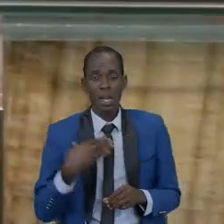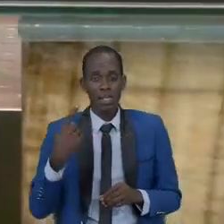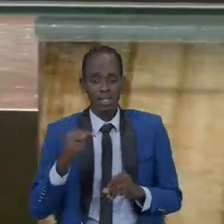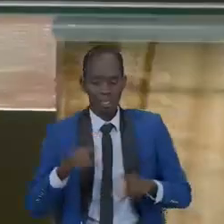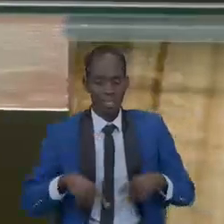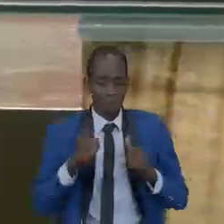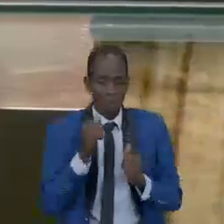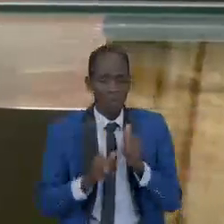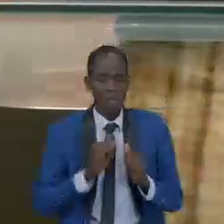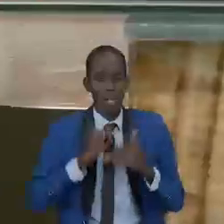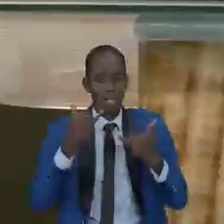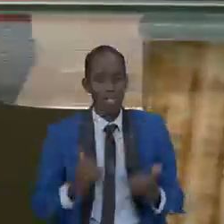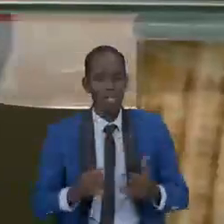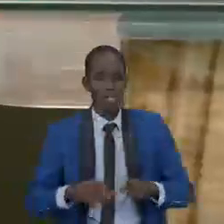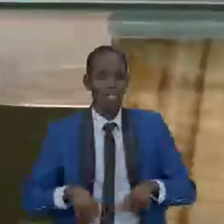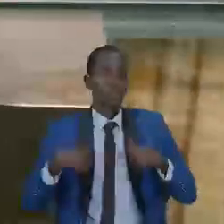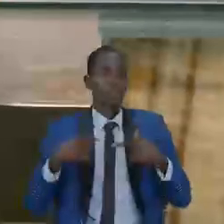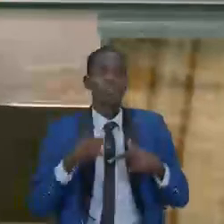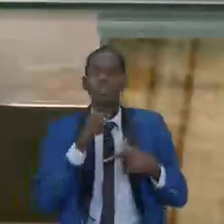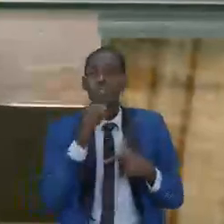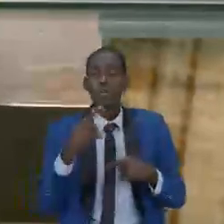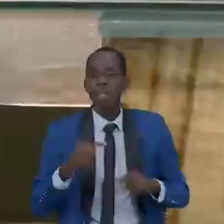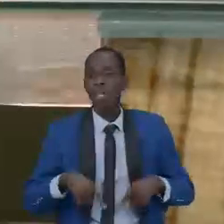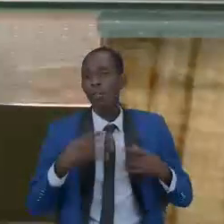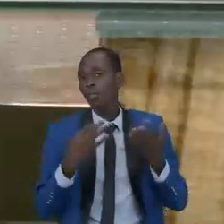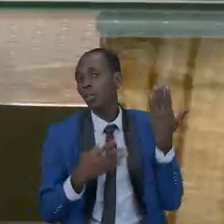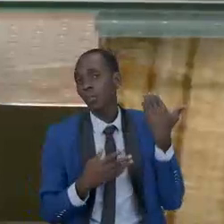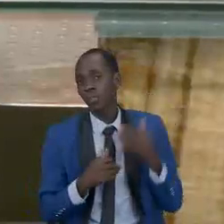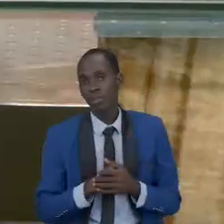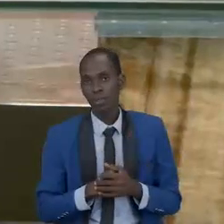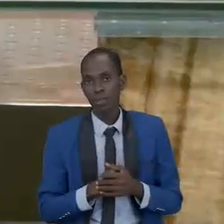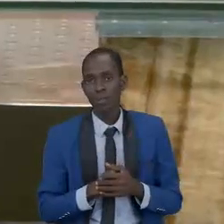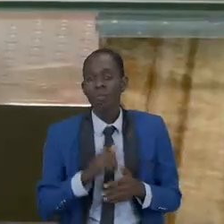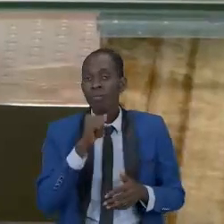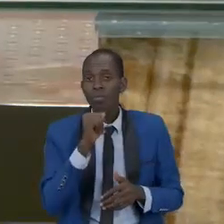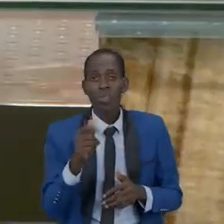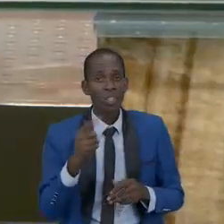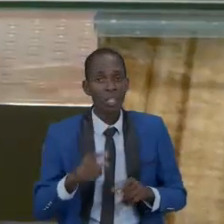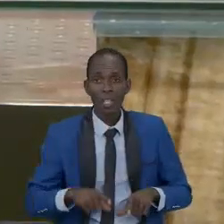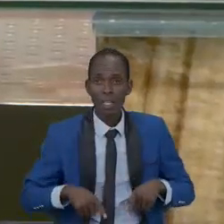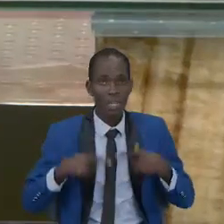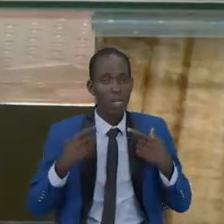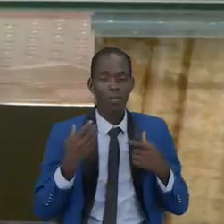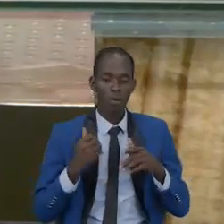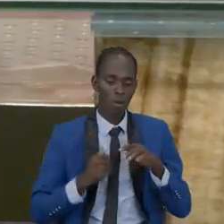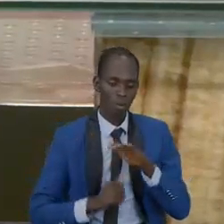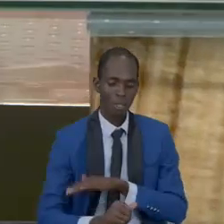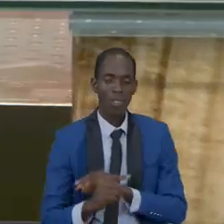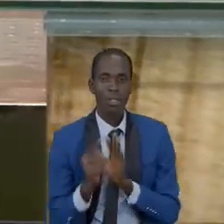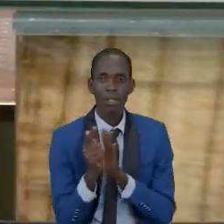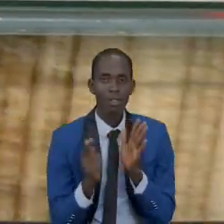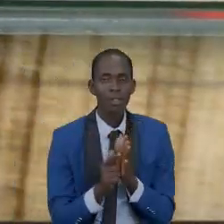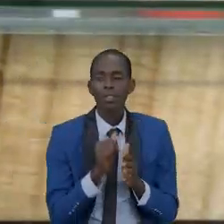now live, not the life of the past, not the life under the law, not